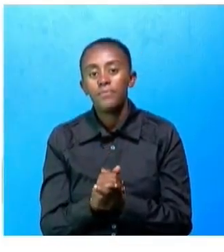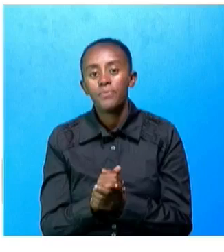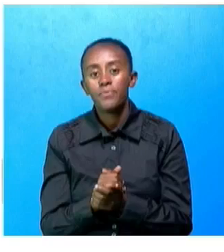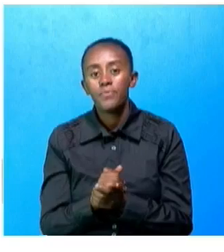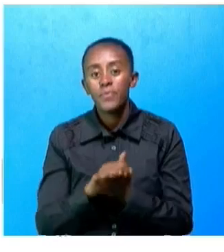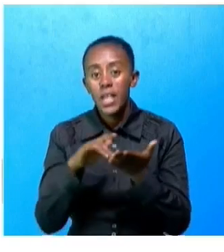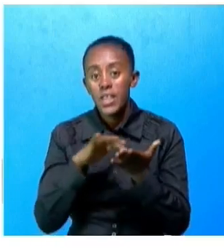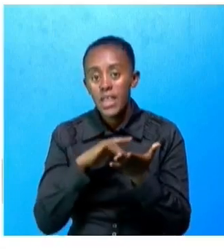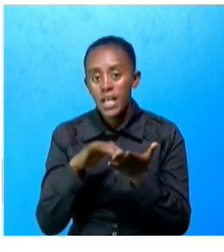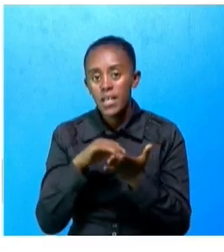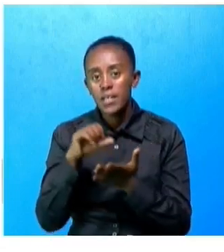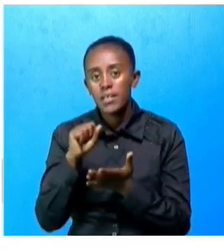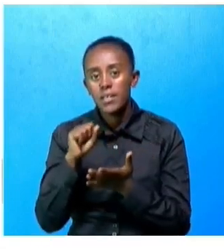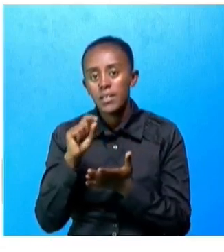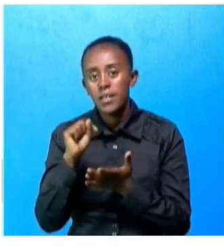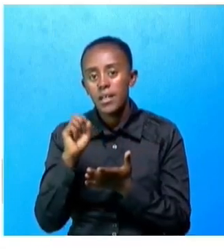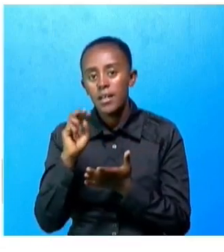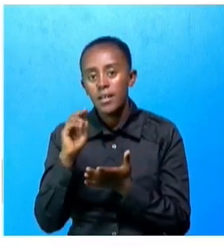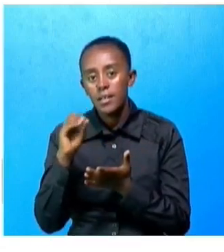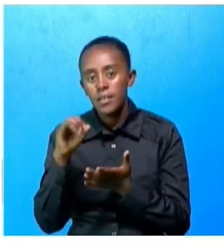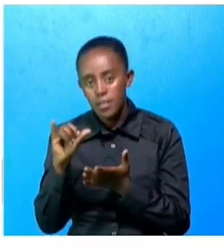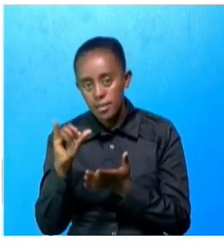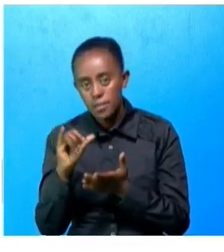Steady pass.